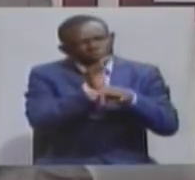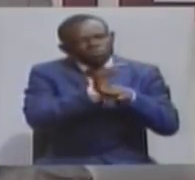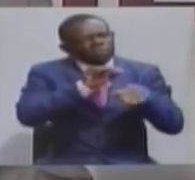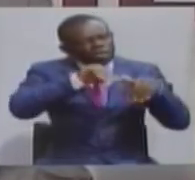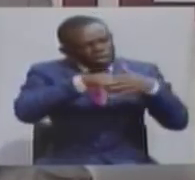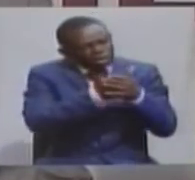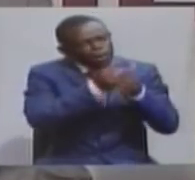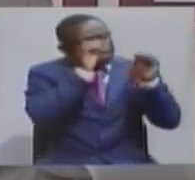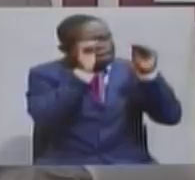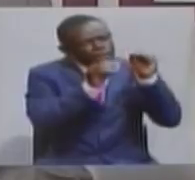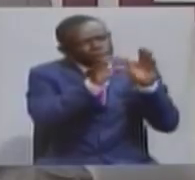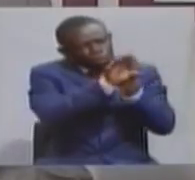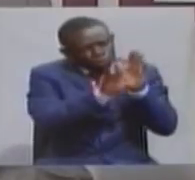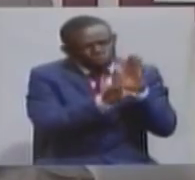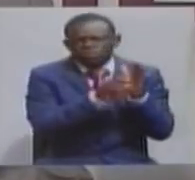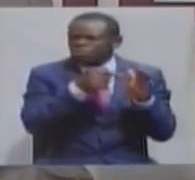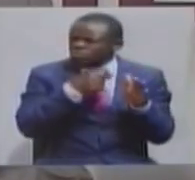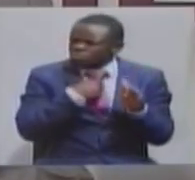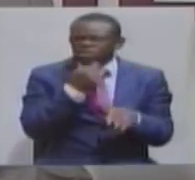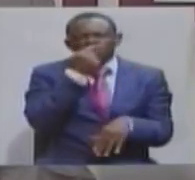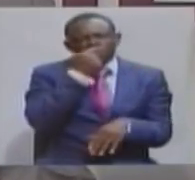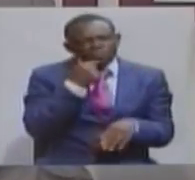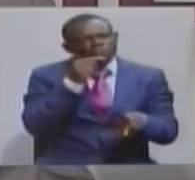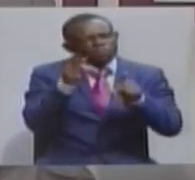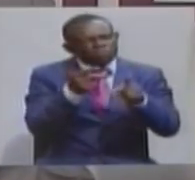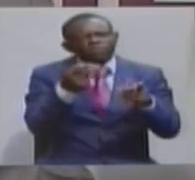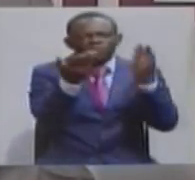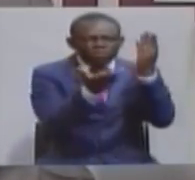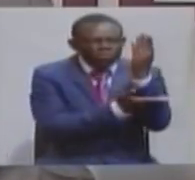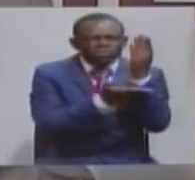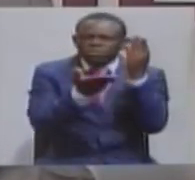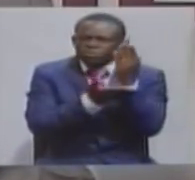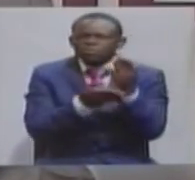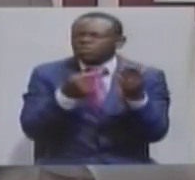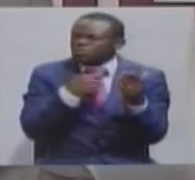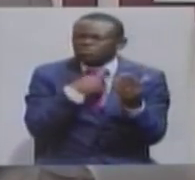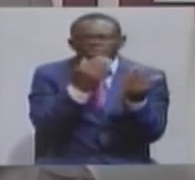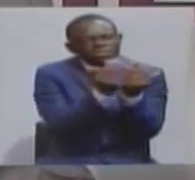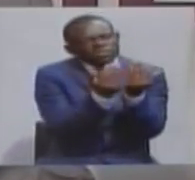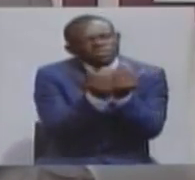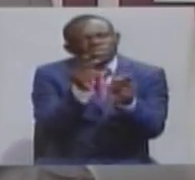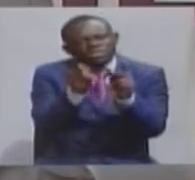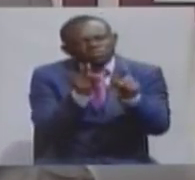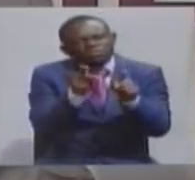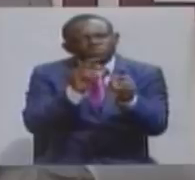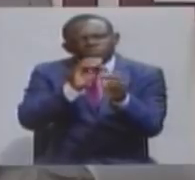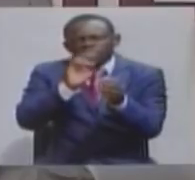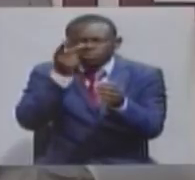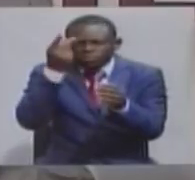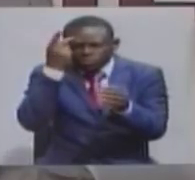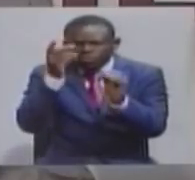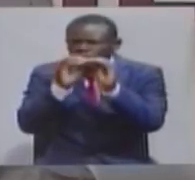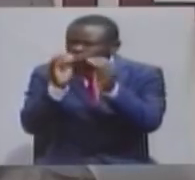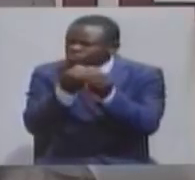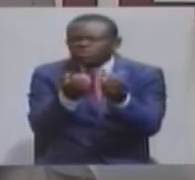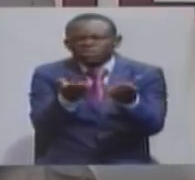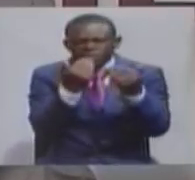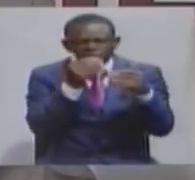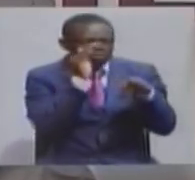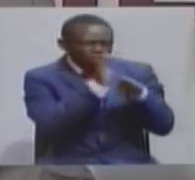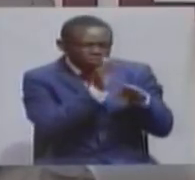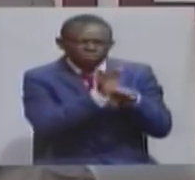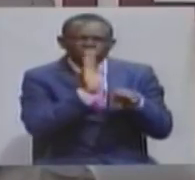Zambians have been hearing me pleading, literally pleading for political parties to make submissions. When